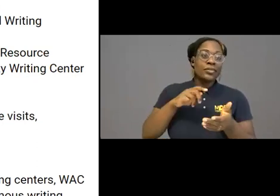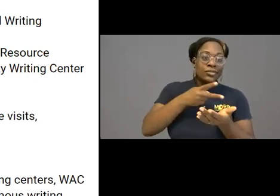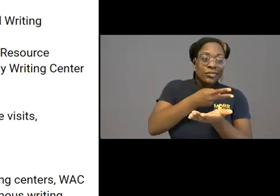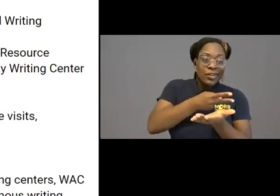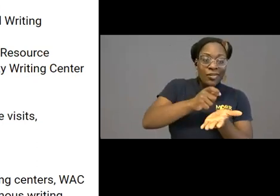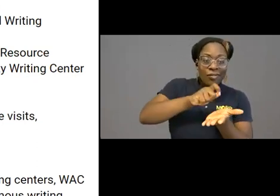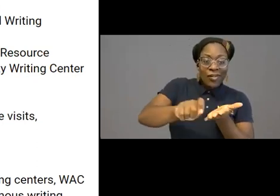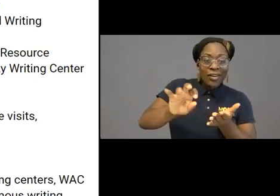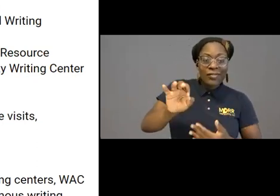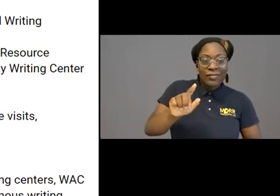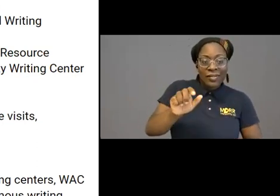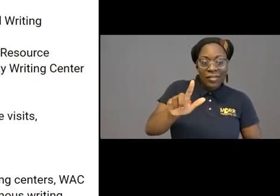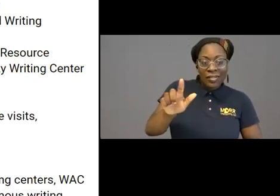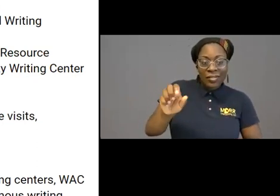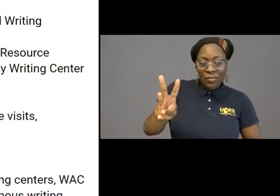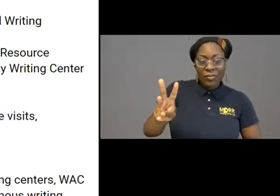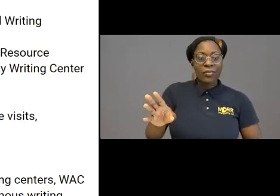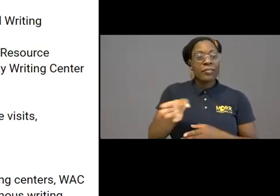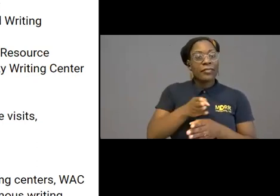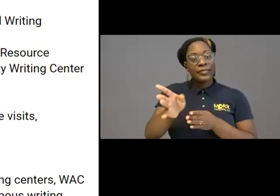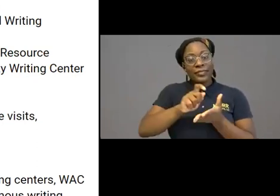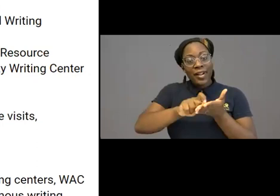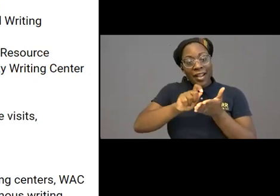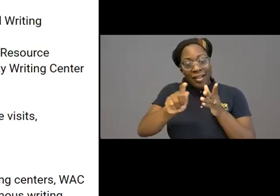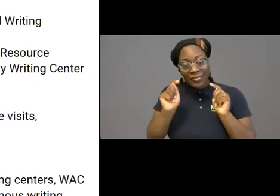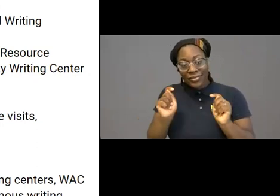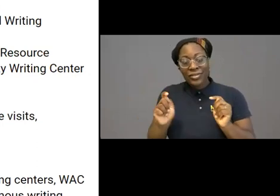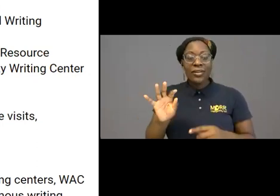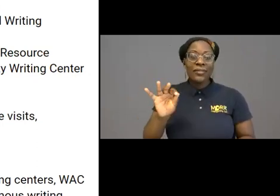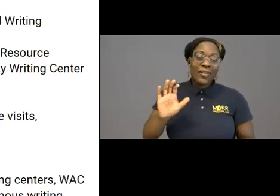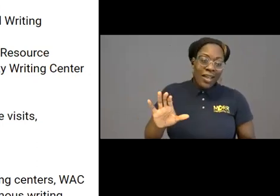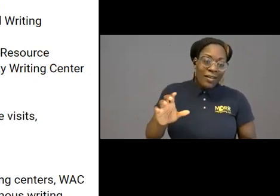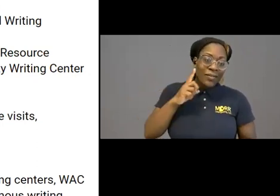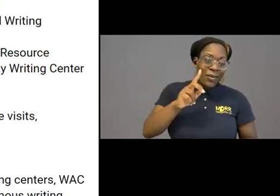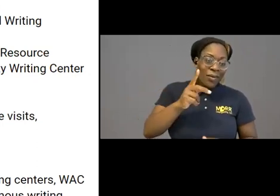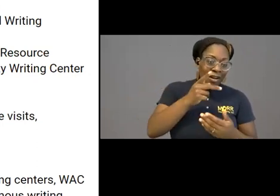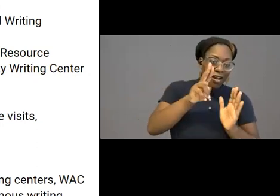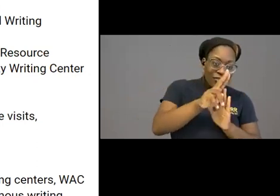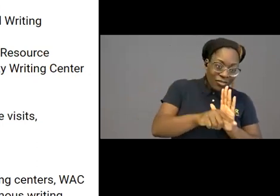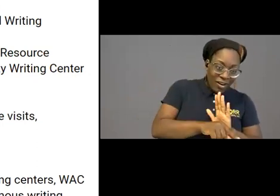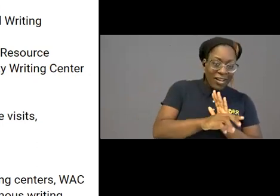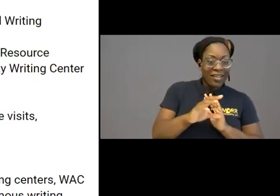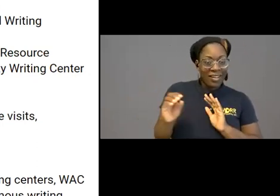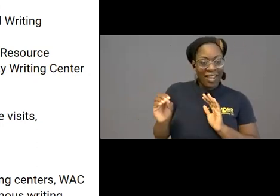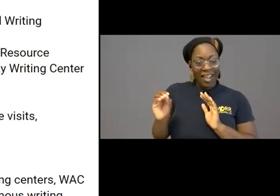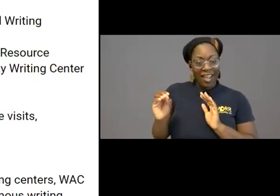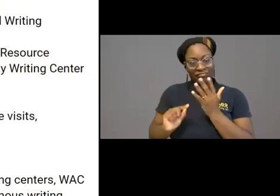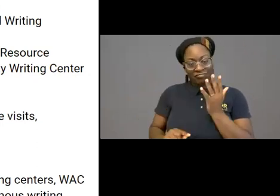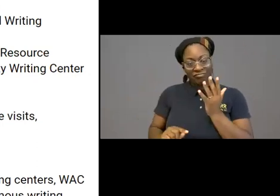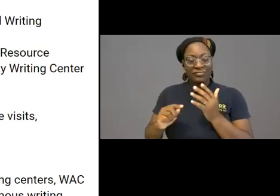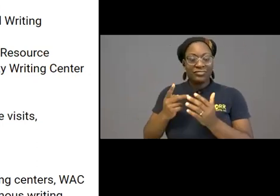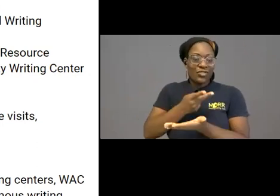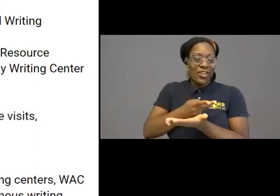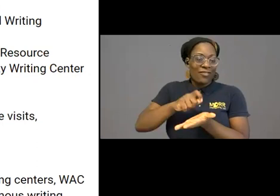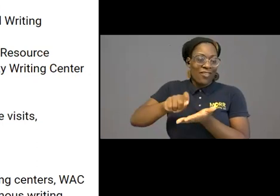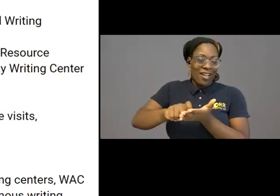in women's studies, but I decided at that point that I really loved writing center work. Knowing this, but still having little